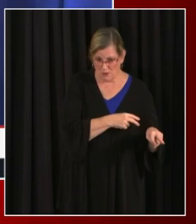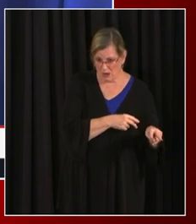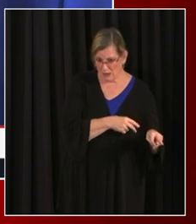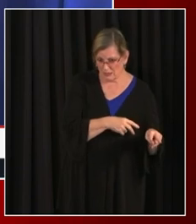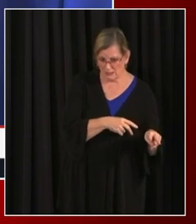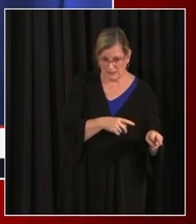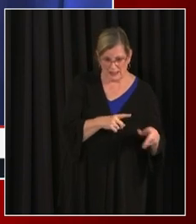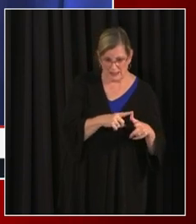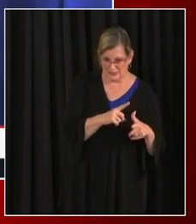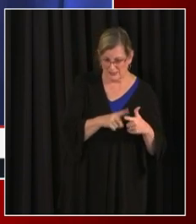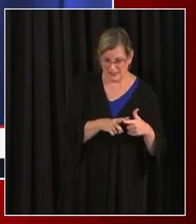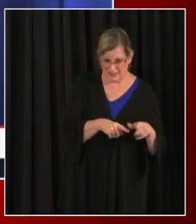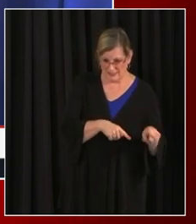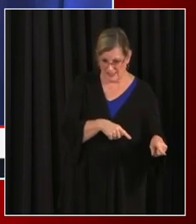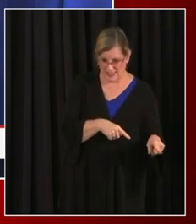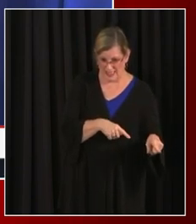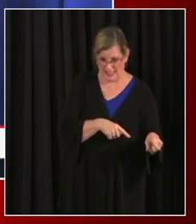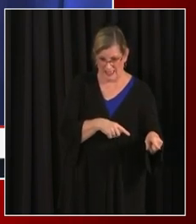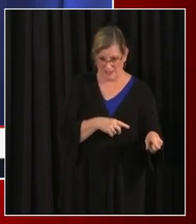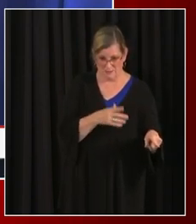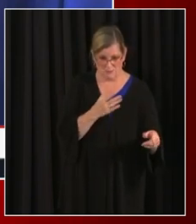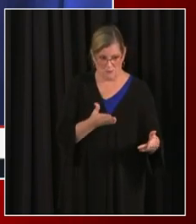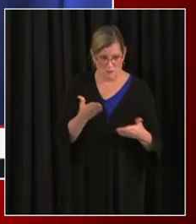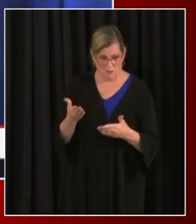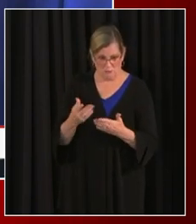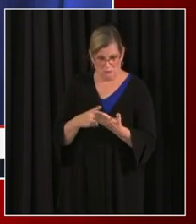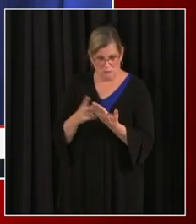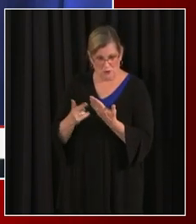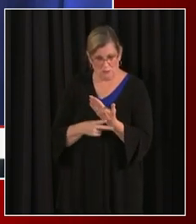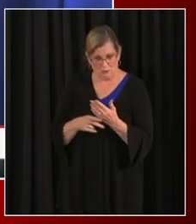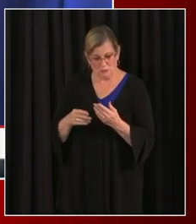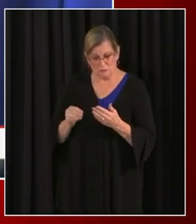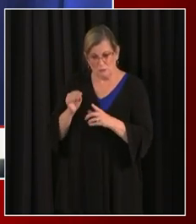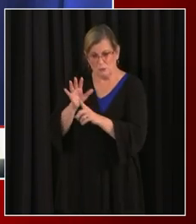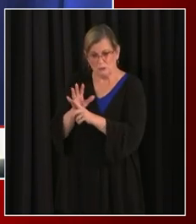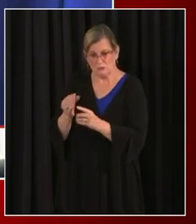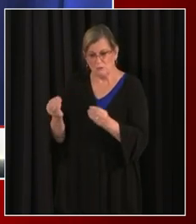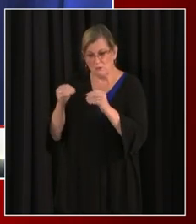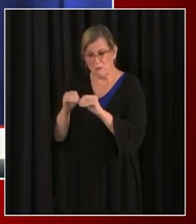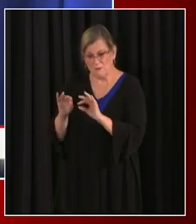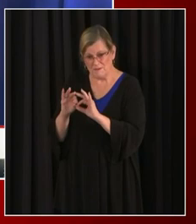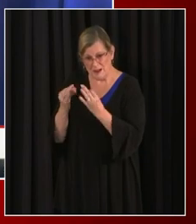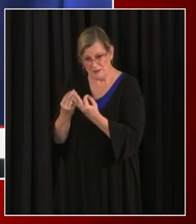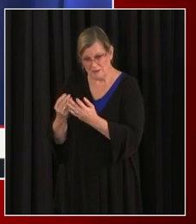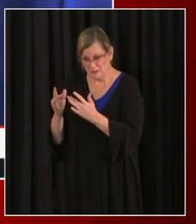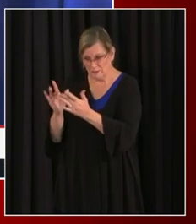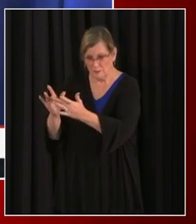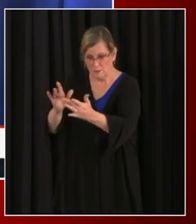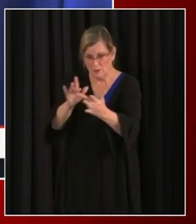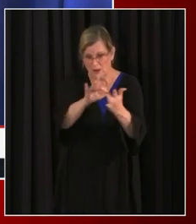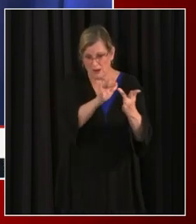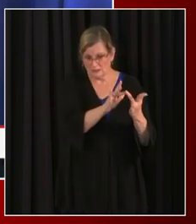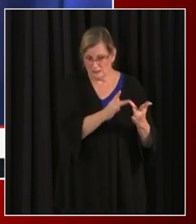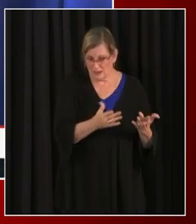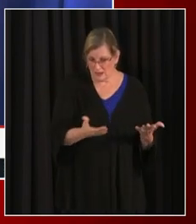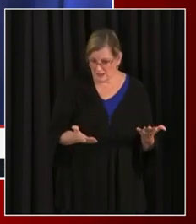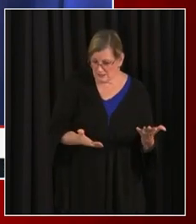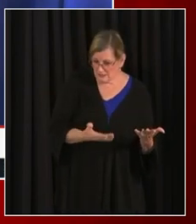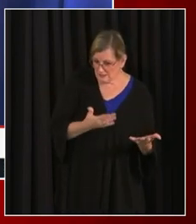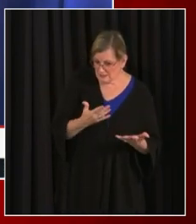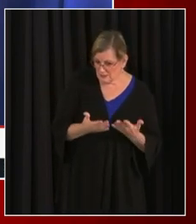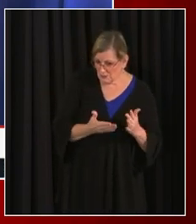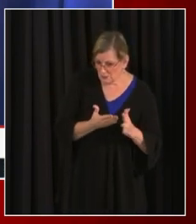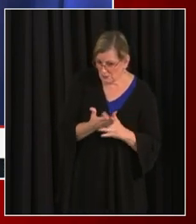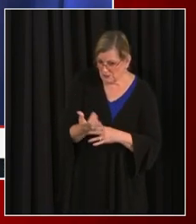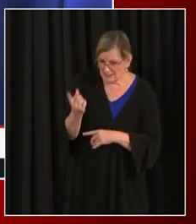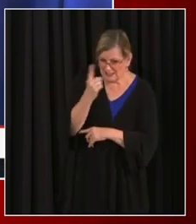then that you're exposing more families or the school to additional contacts through like the